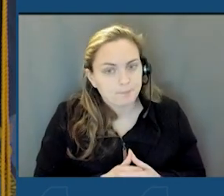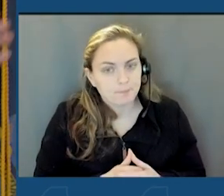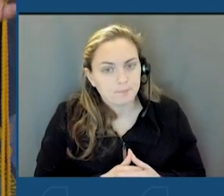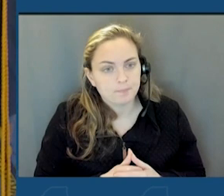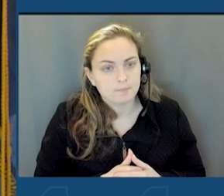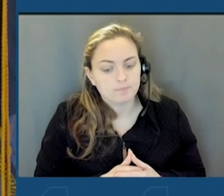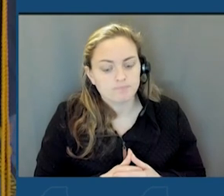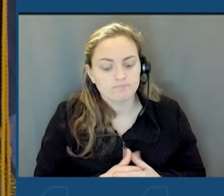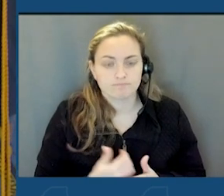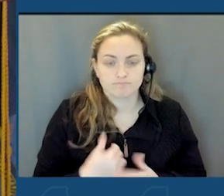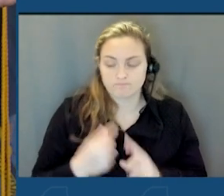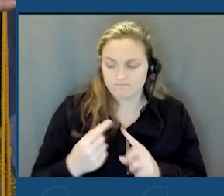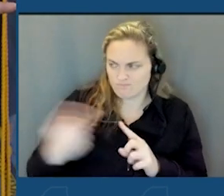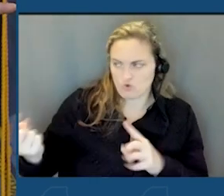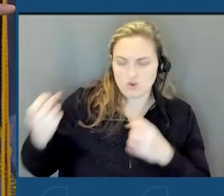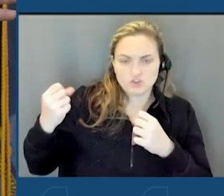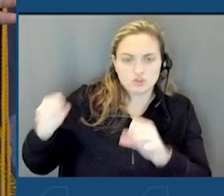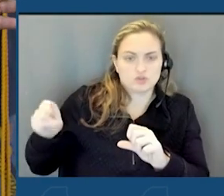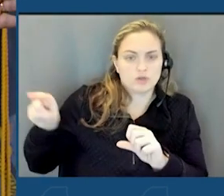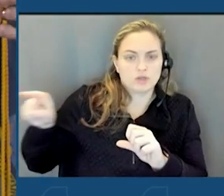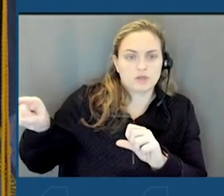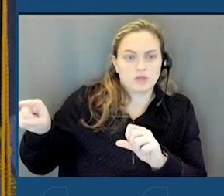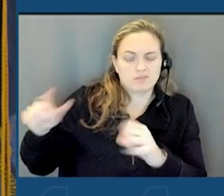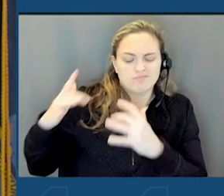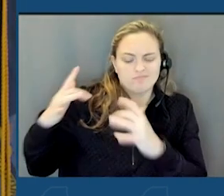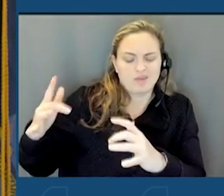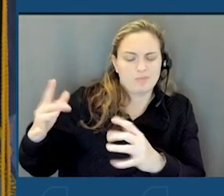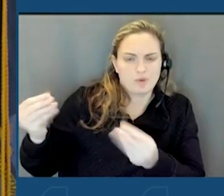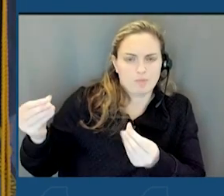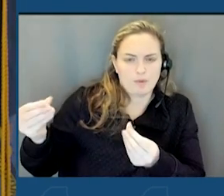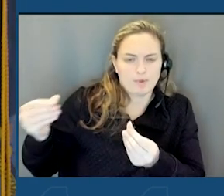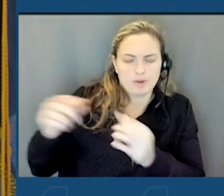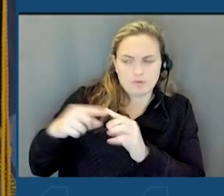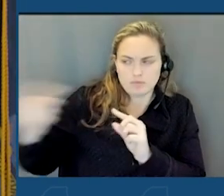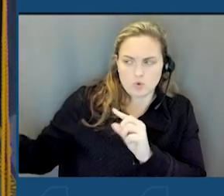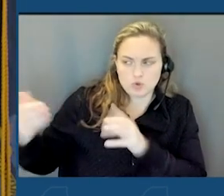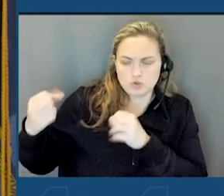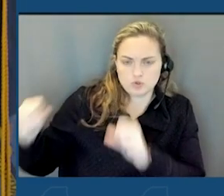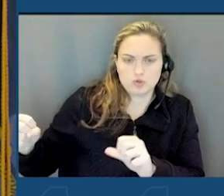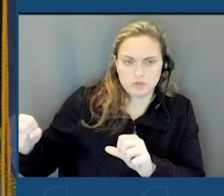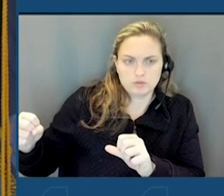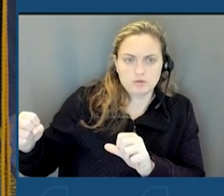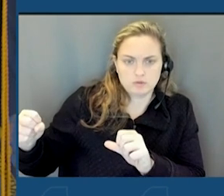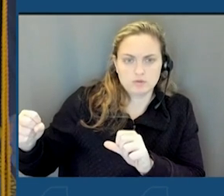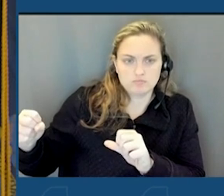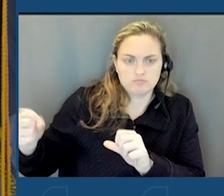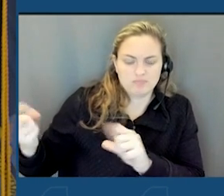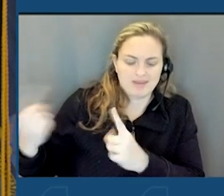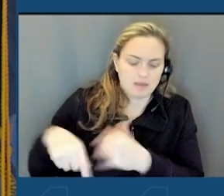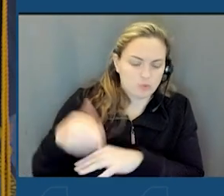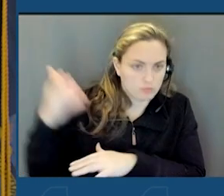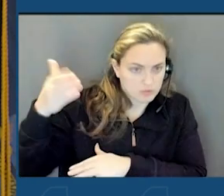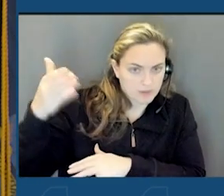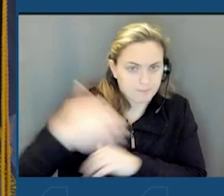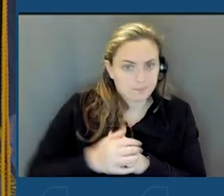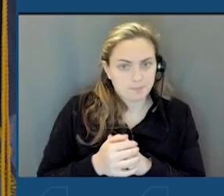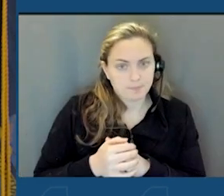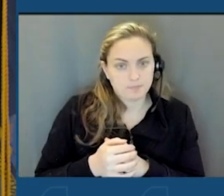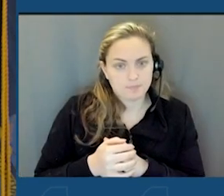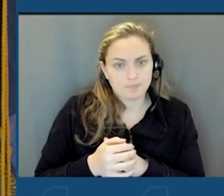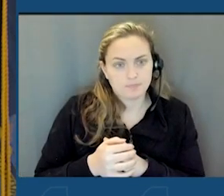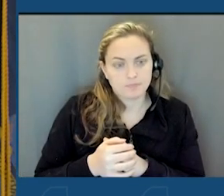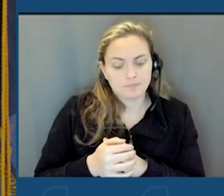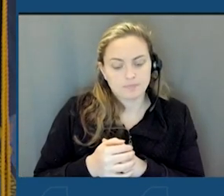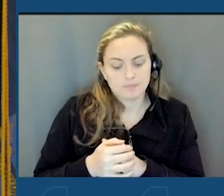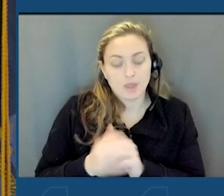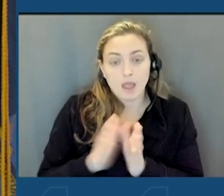We have across the street, there's a vacant property across the street, and I had some people come in to make a presentation. I have a stack of books written